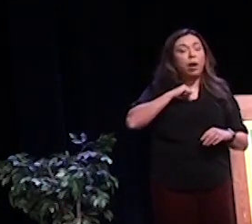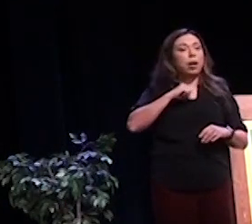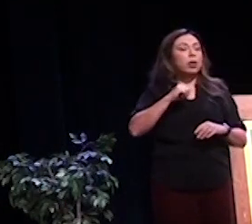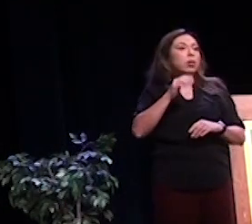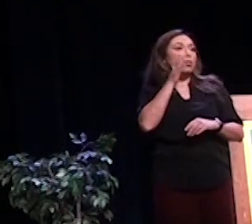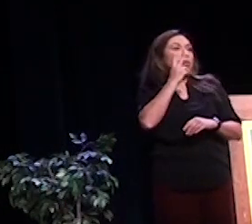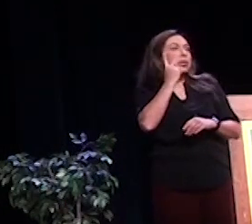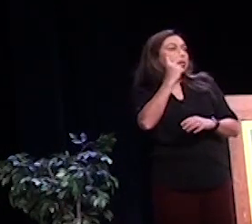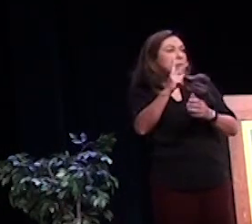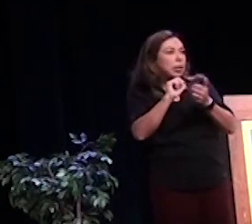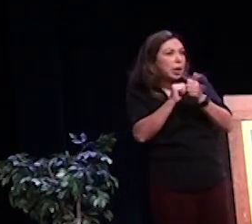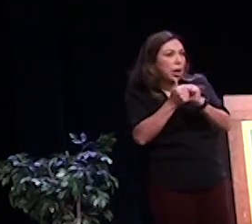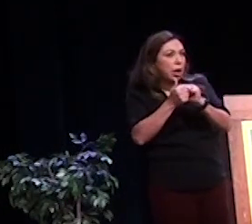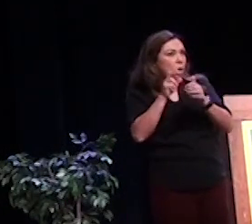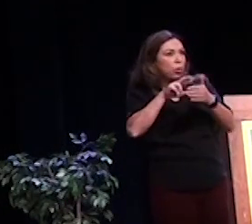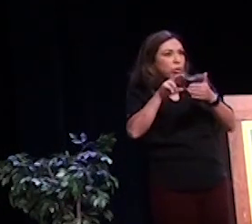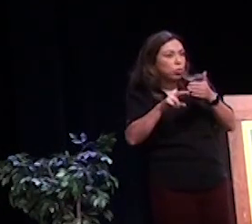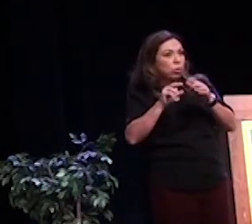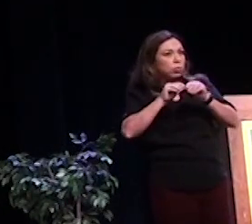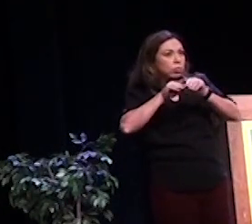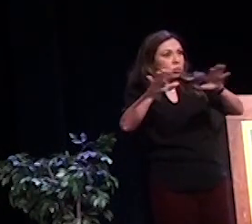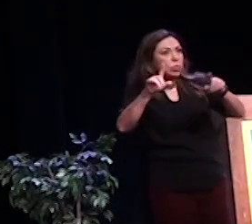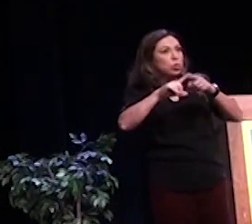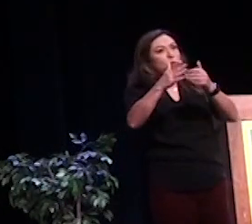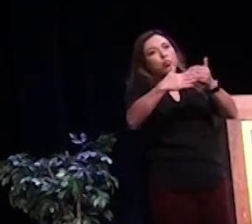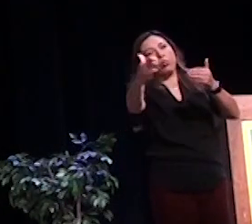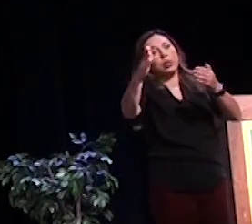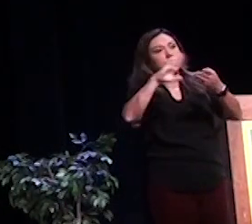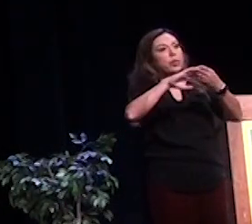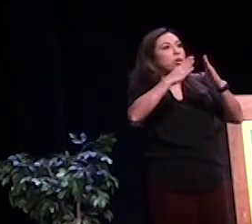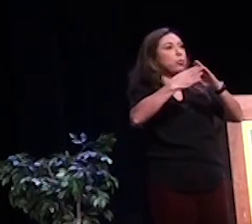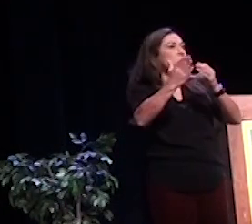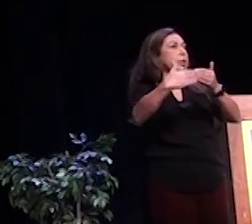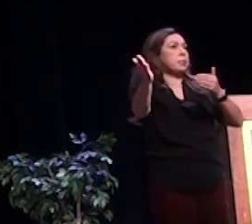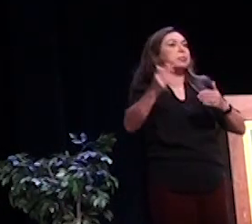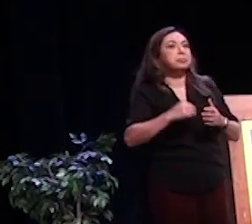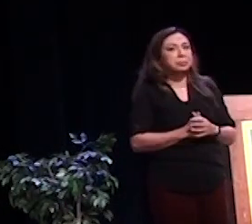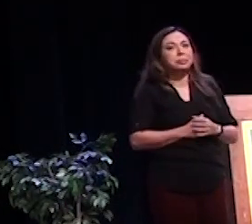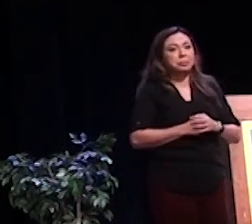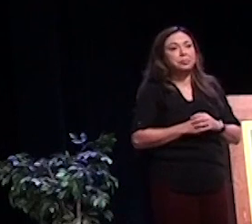how that fosters into the rest of the community in Rome.